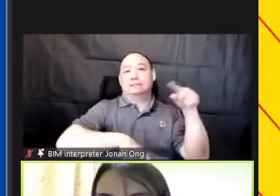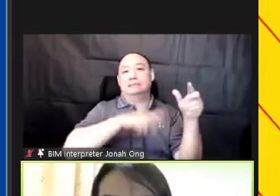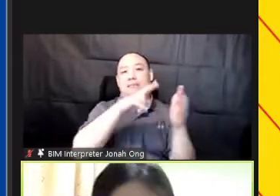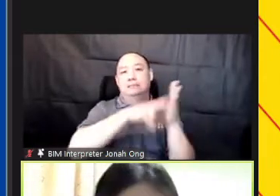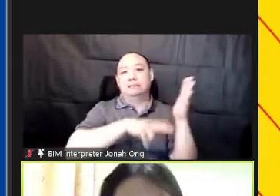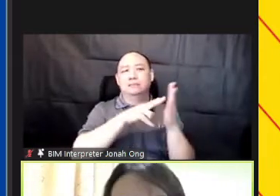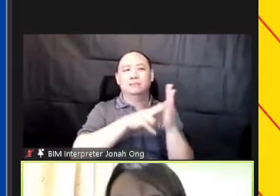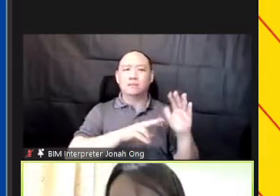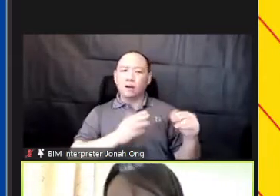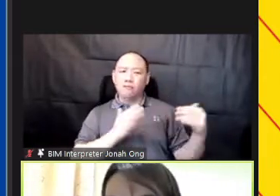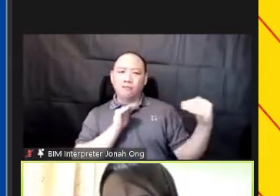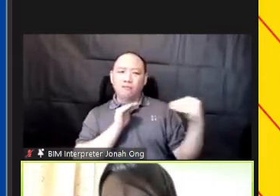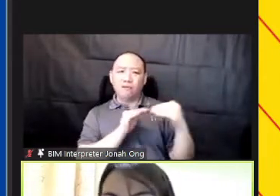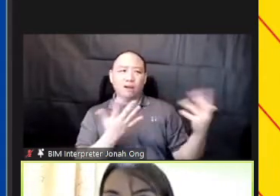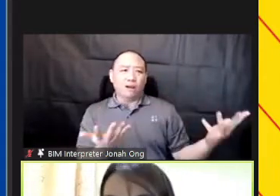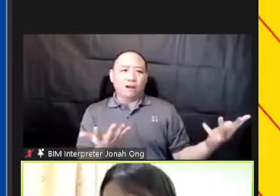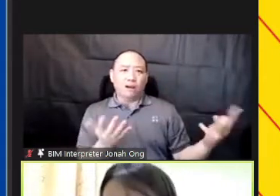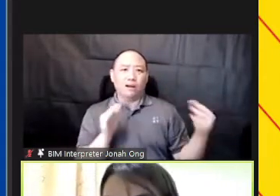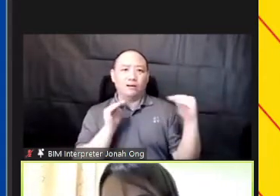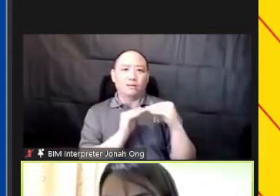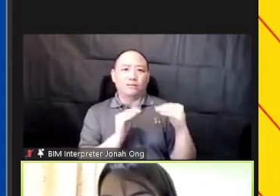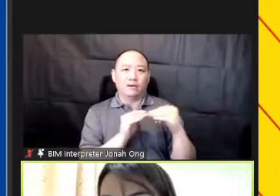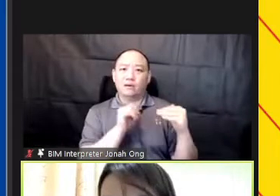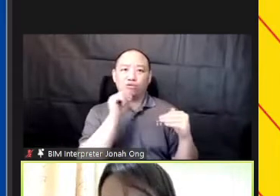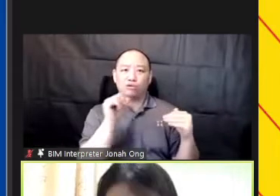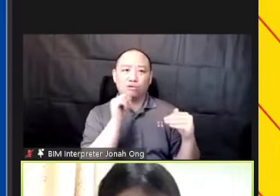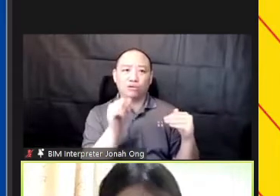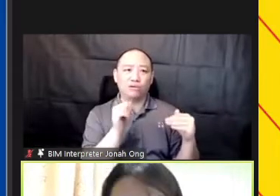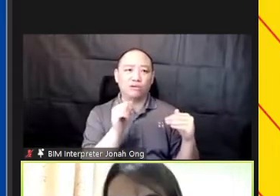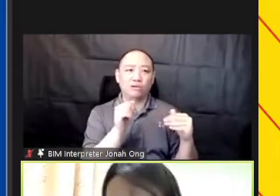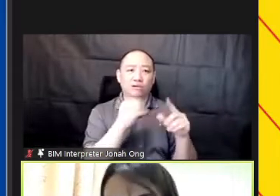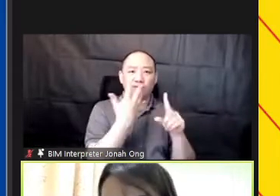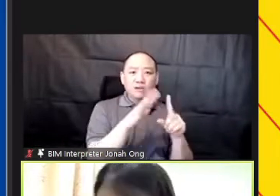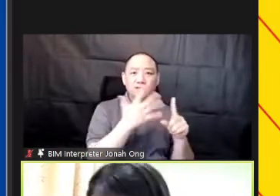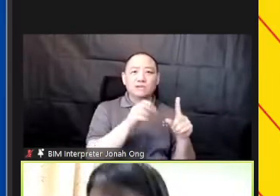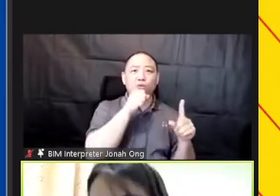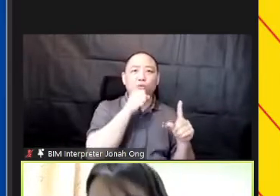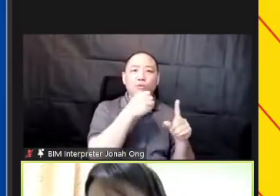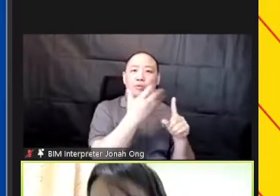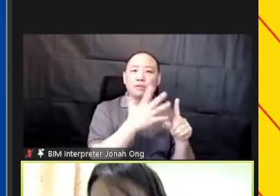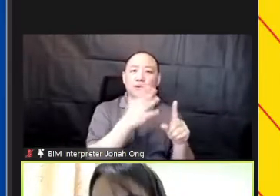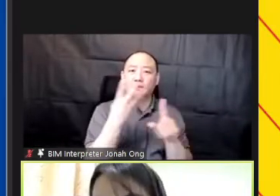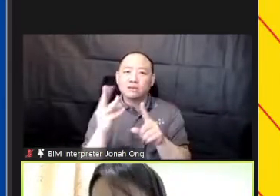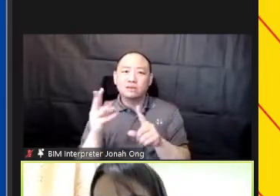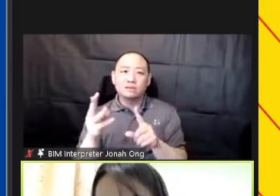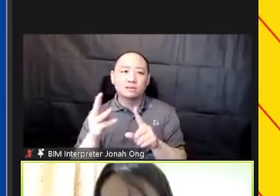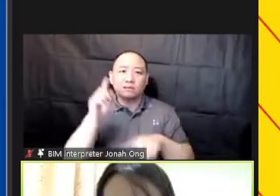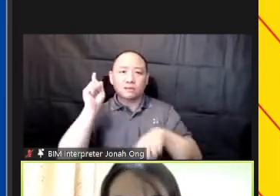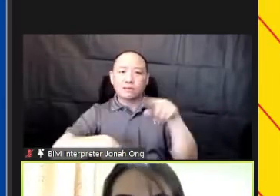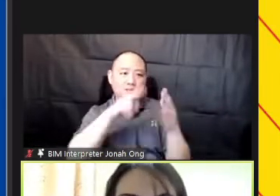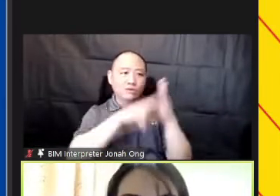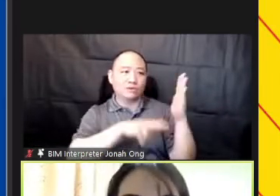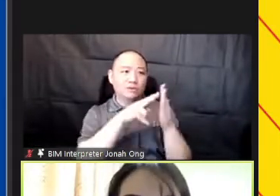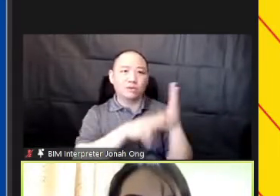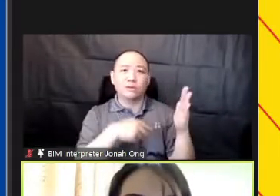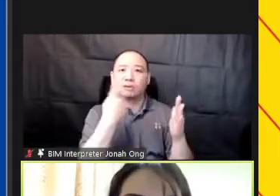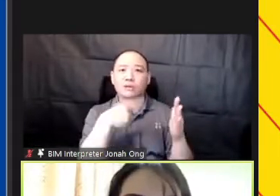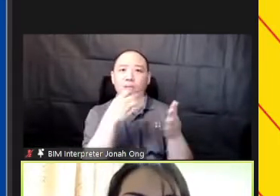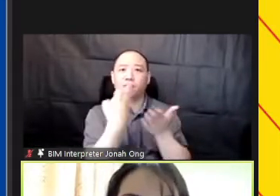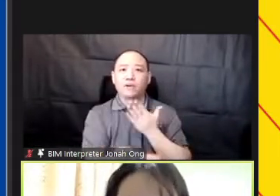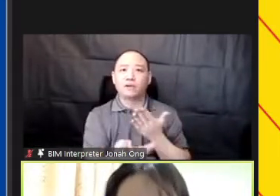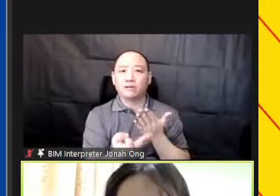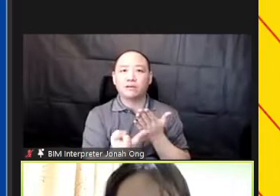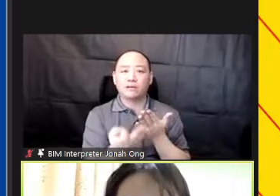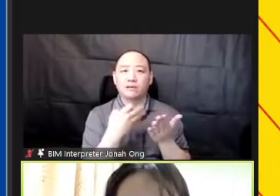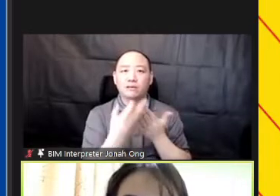students that were coming to school at 15 and 16 cannot read? Who has failed them along the way? And I think